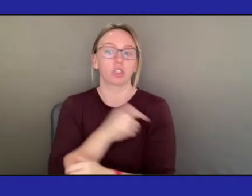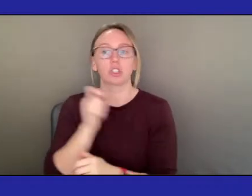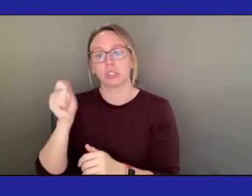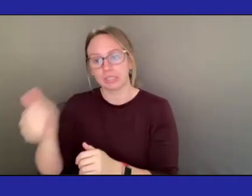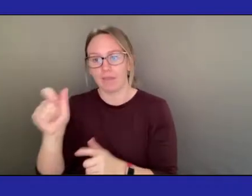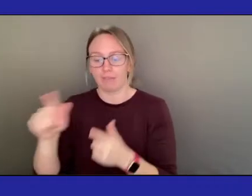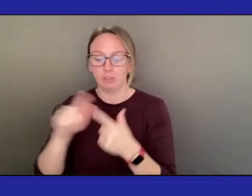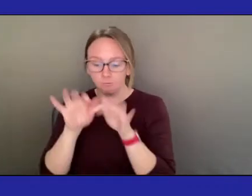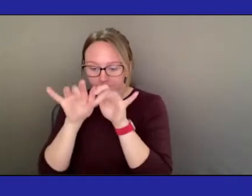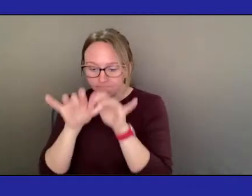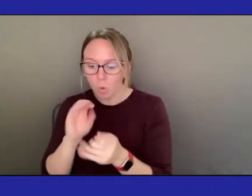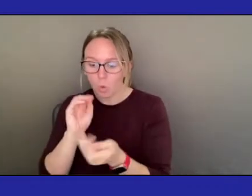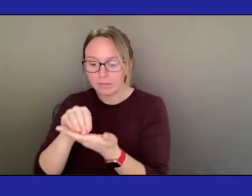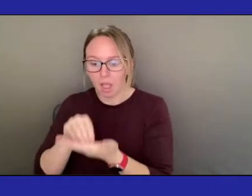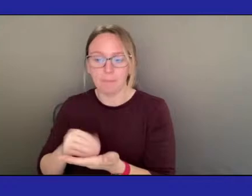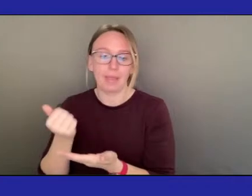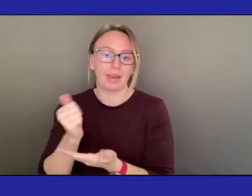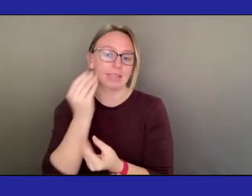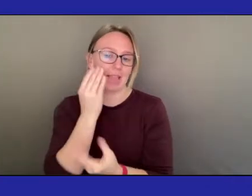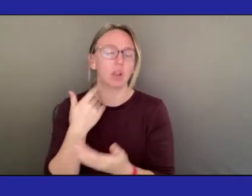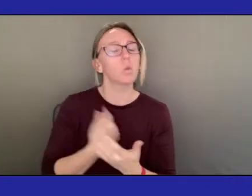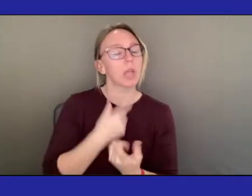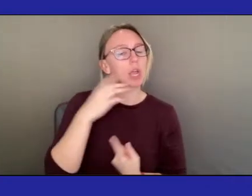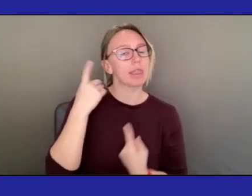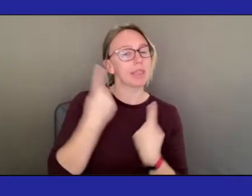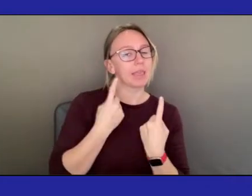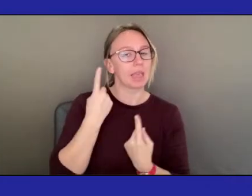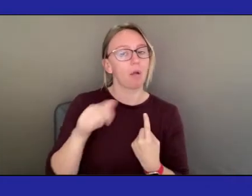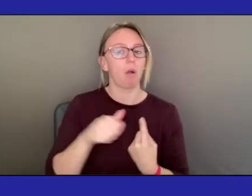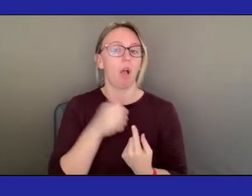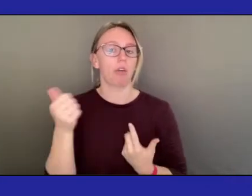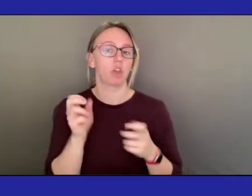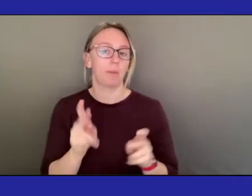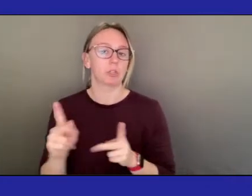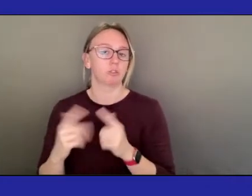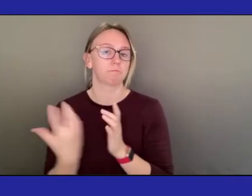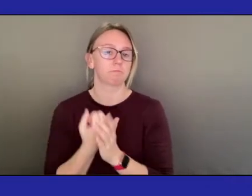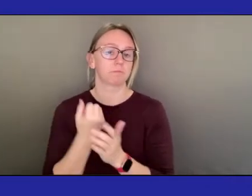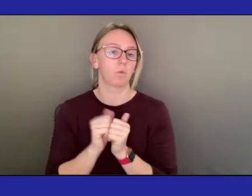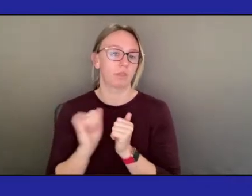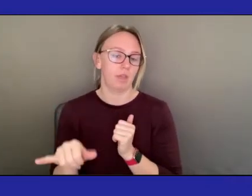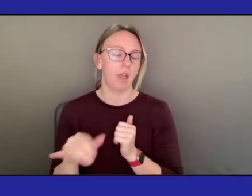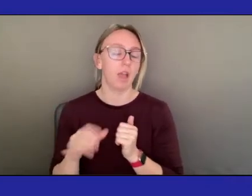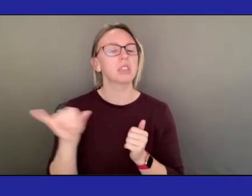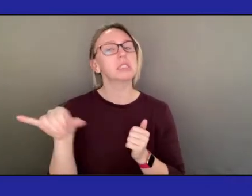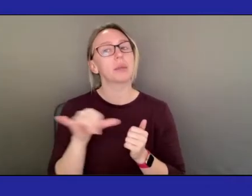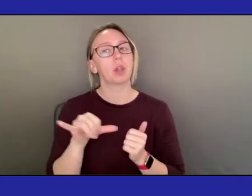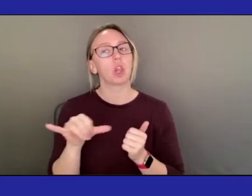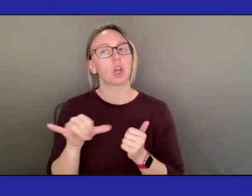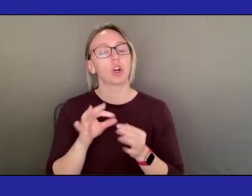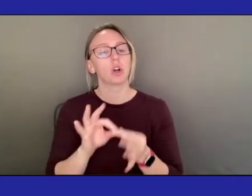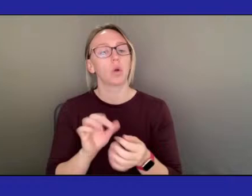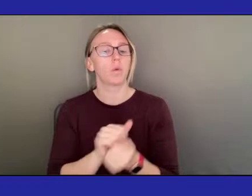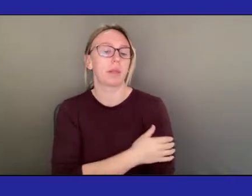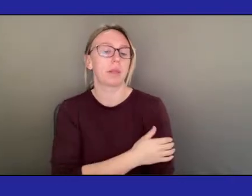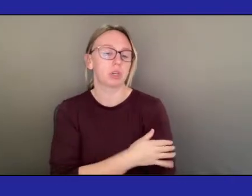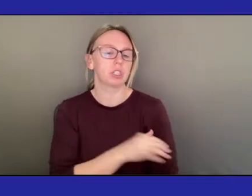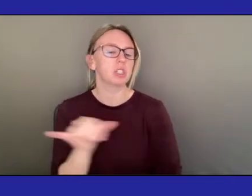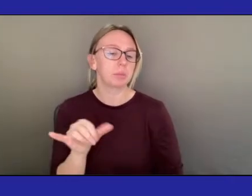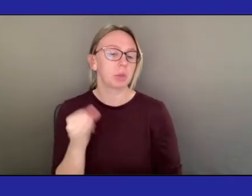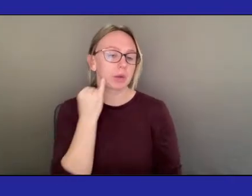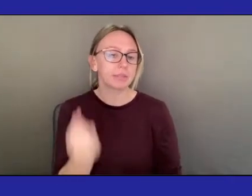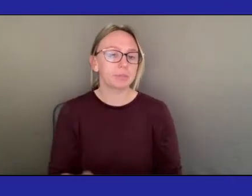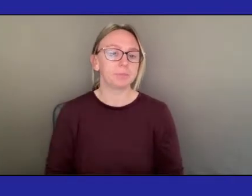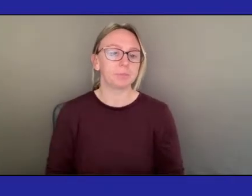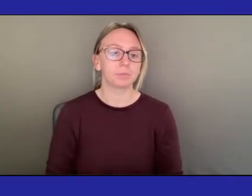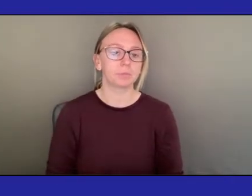any data. So we're thinking about some other opportunities for that, and similar things apply for blood pressure monitoring.